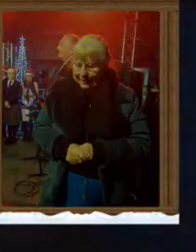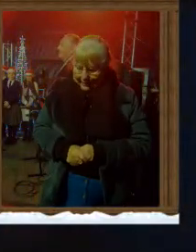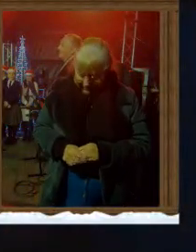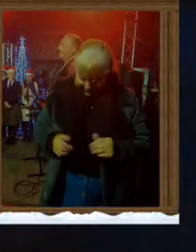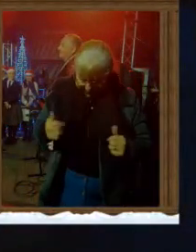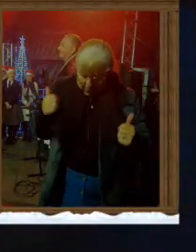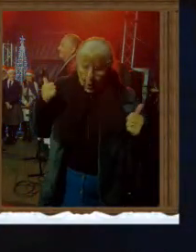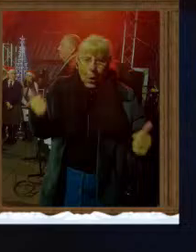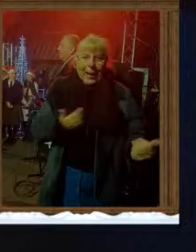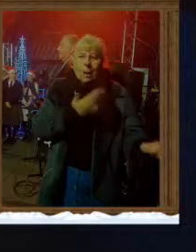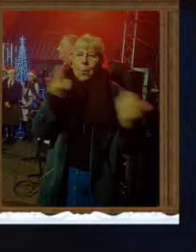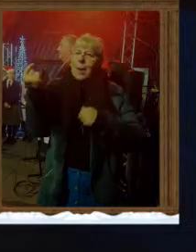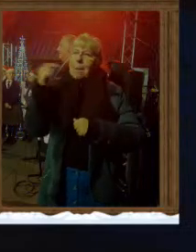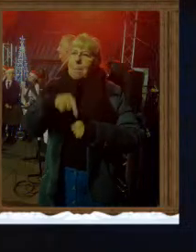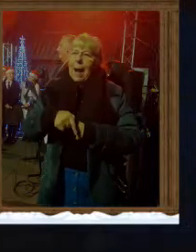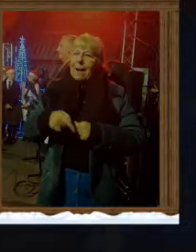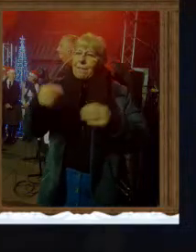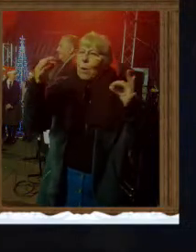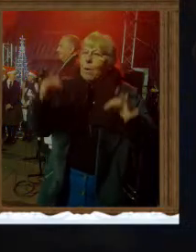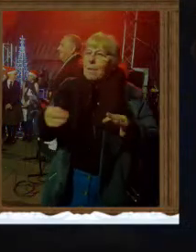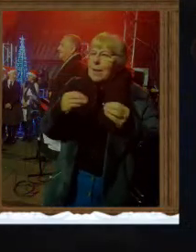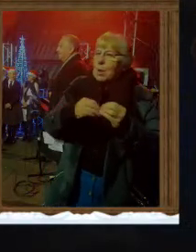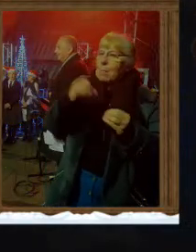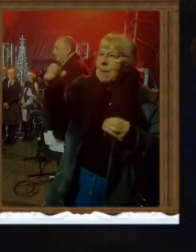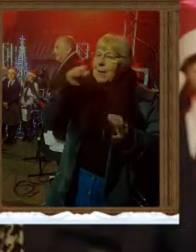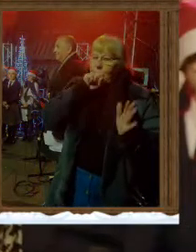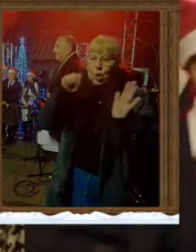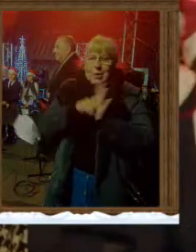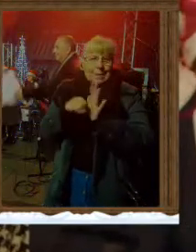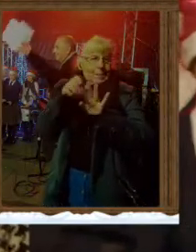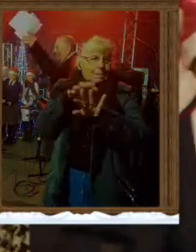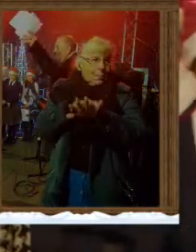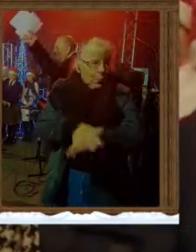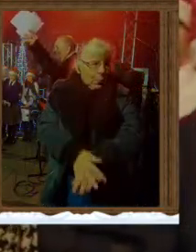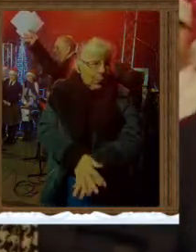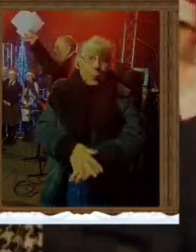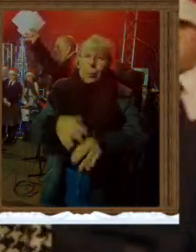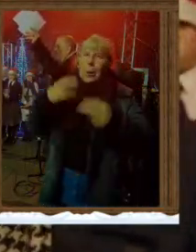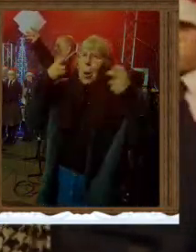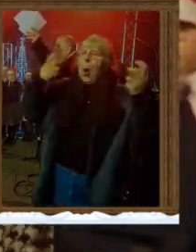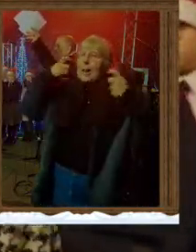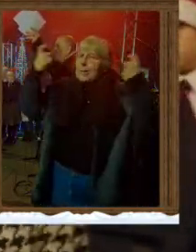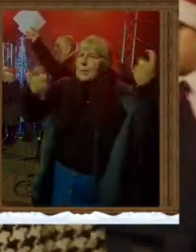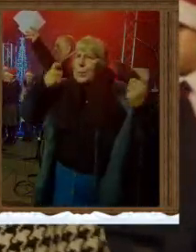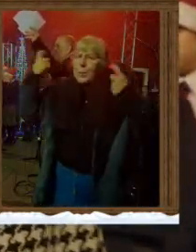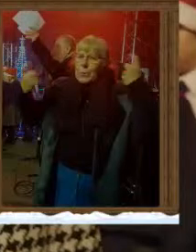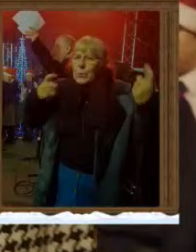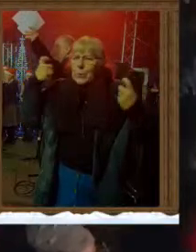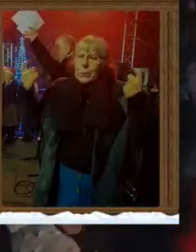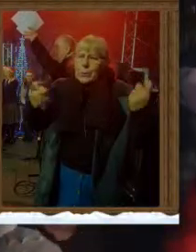Okay, welcome back to the official Ballyclare Christmas Switch On. Make some noise!